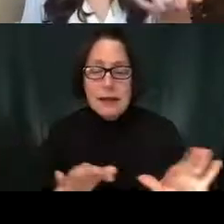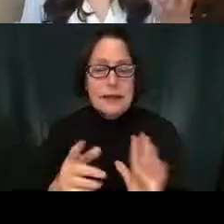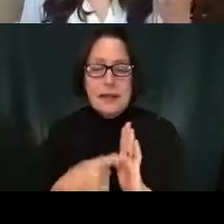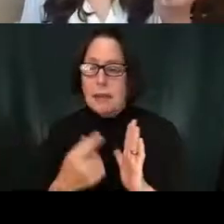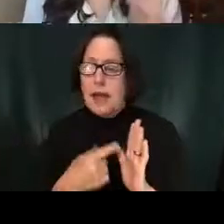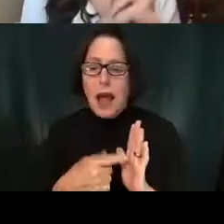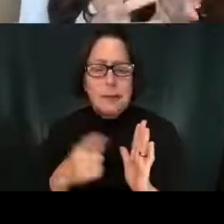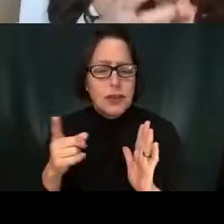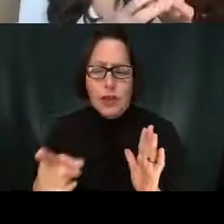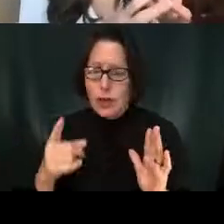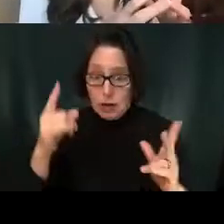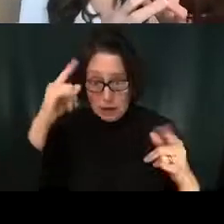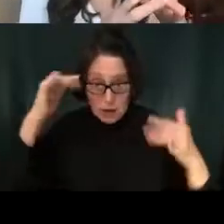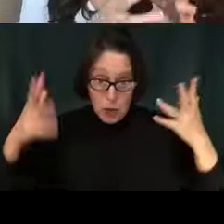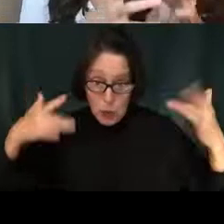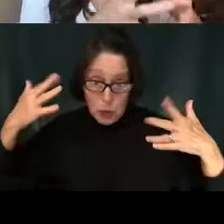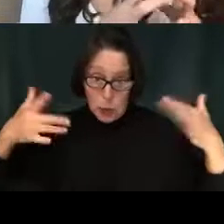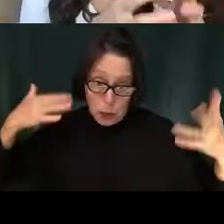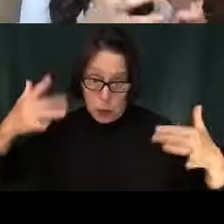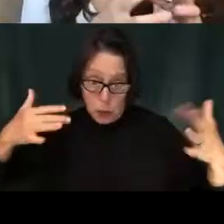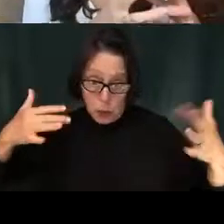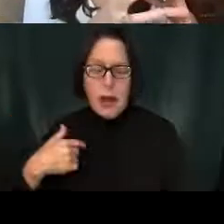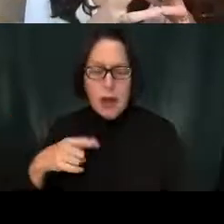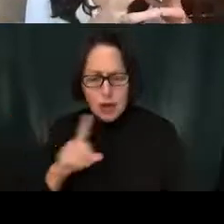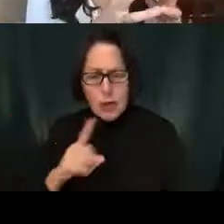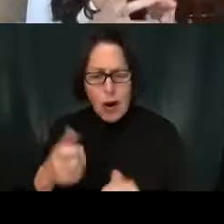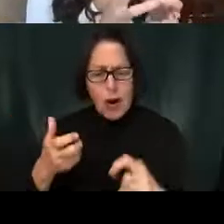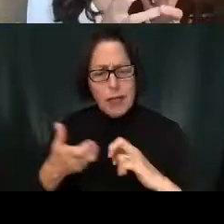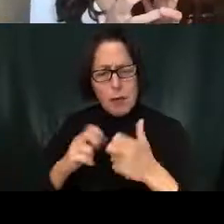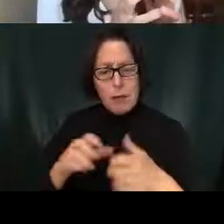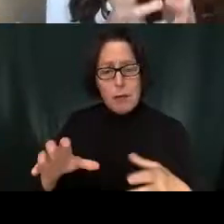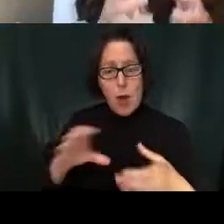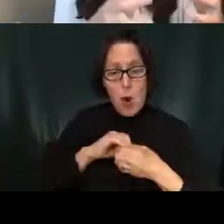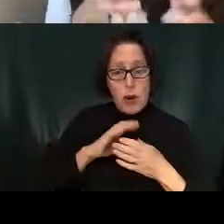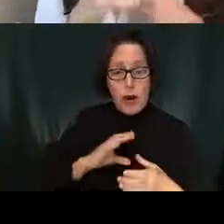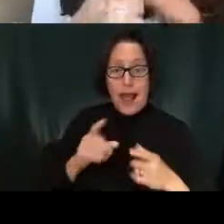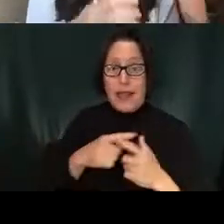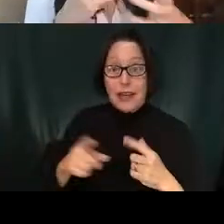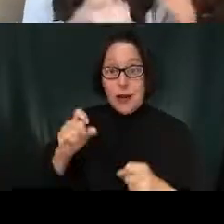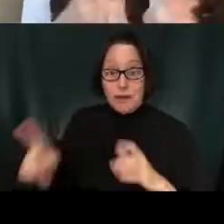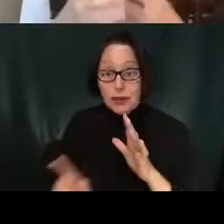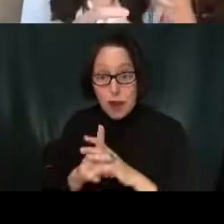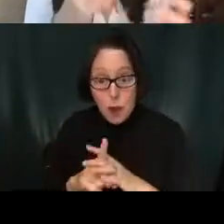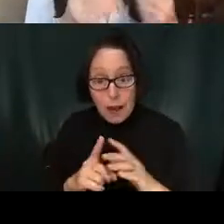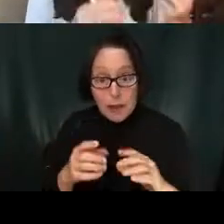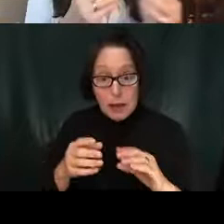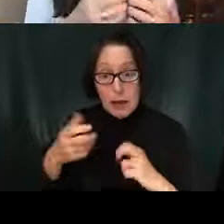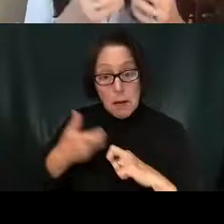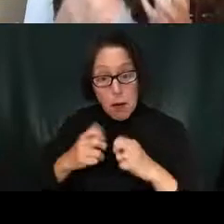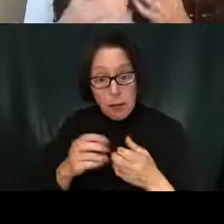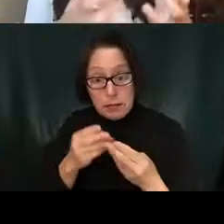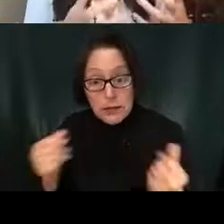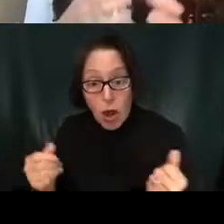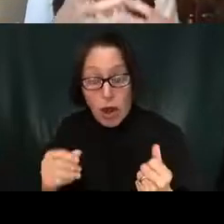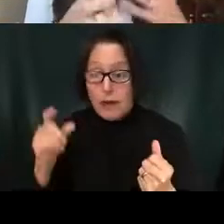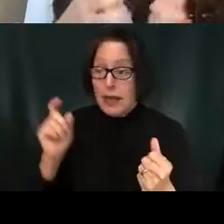going to a meeting, you are the leader or you are the problem owner, and then you need to show up really like doing the problem solving,